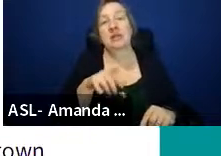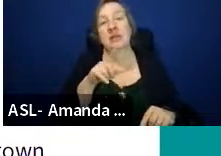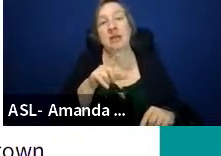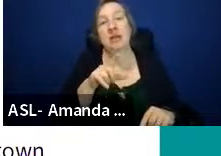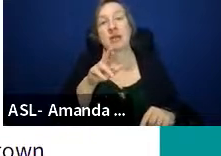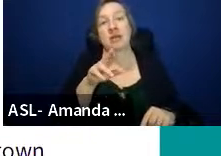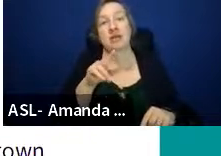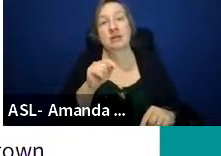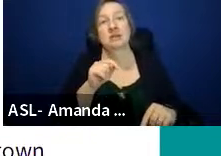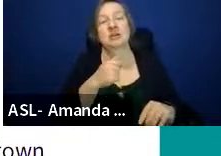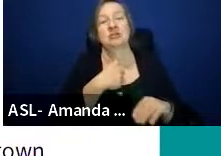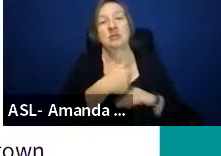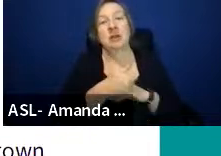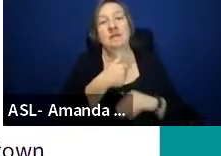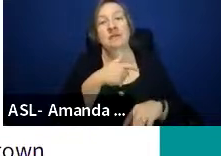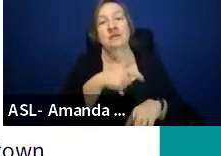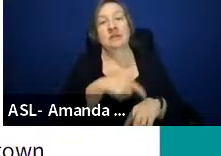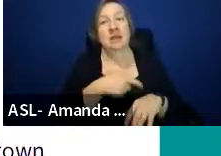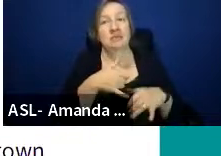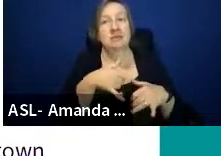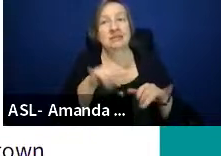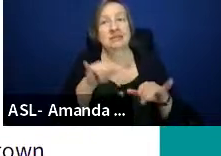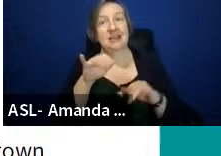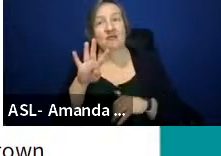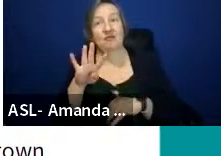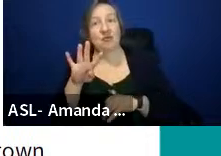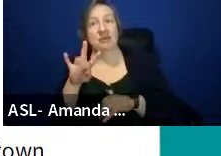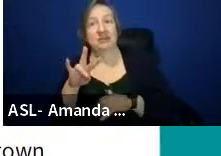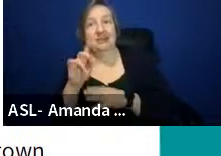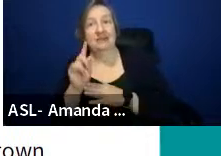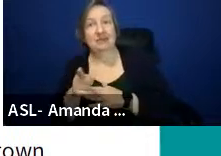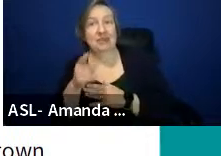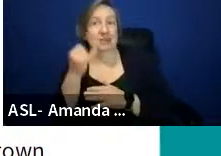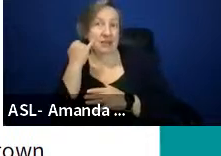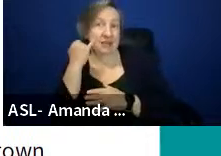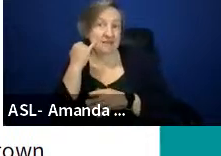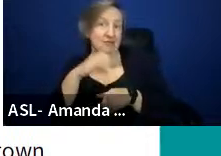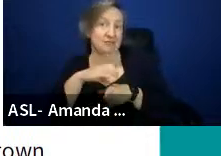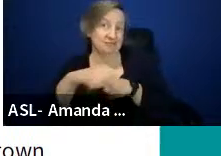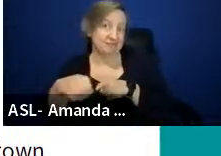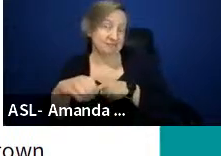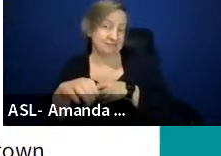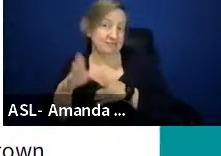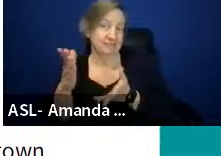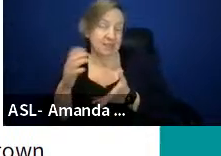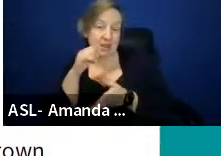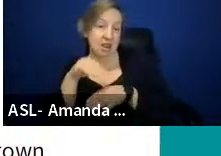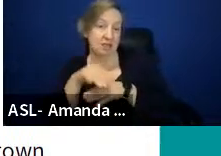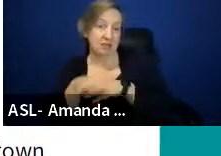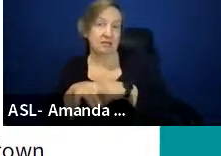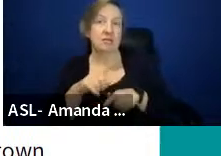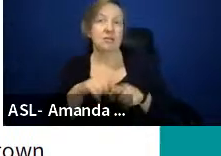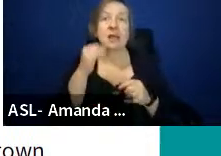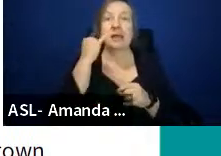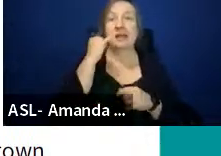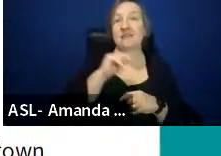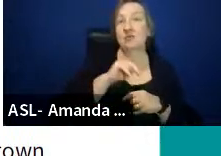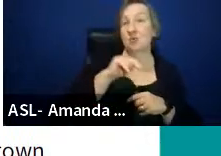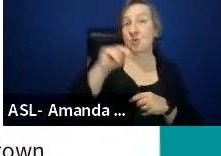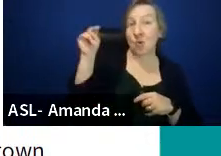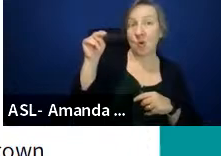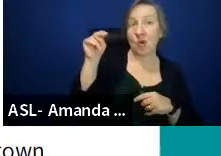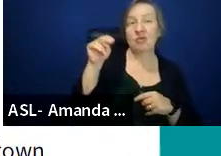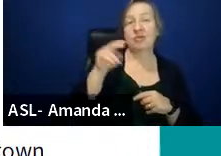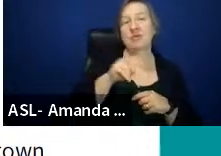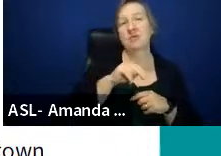minutes, so you won't be impacted by that downstream congestion on I-5. Versus then if you look at the northbound shows